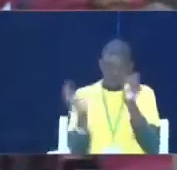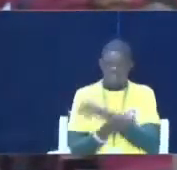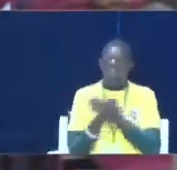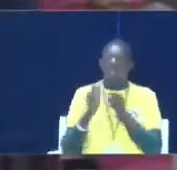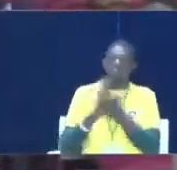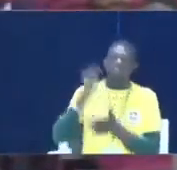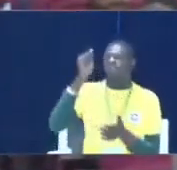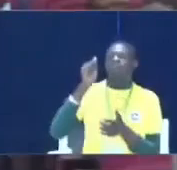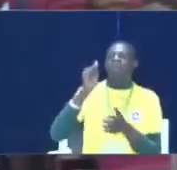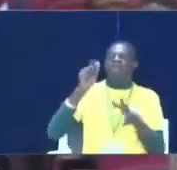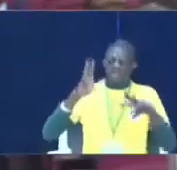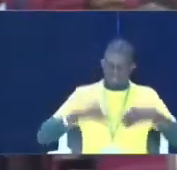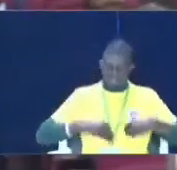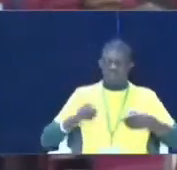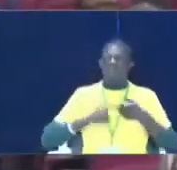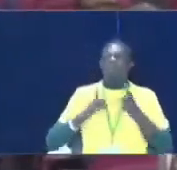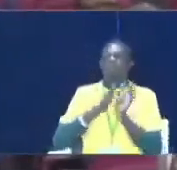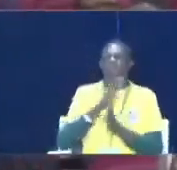day. Enlargement.